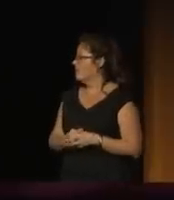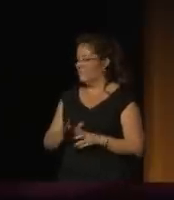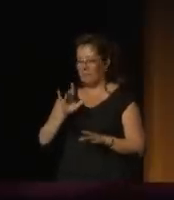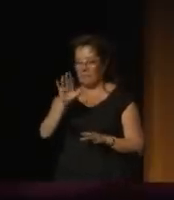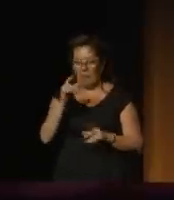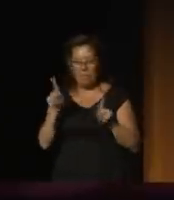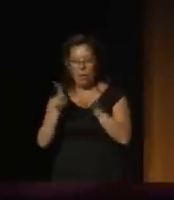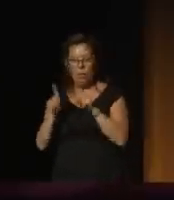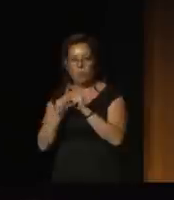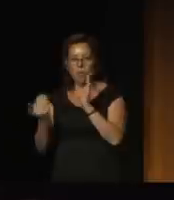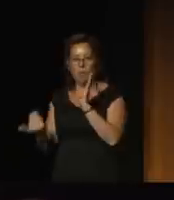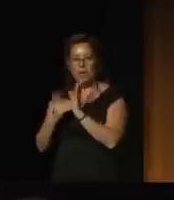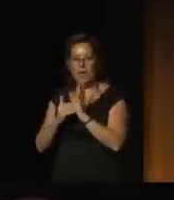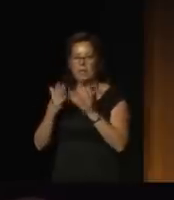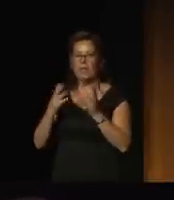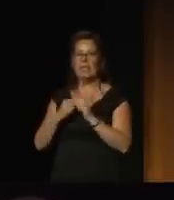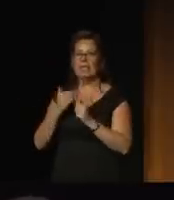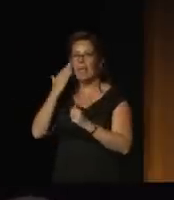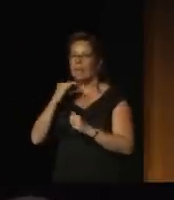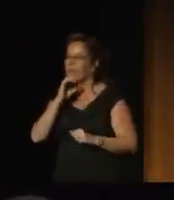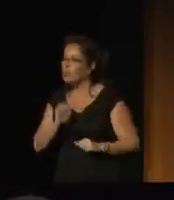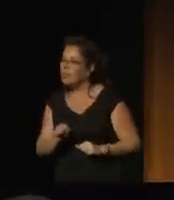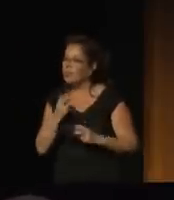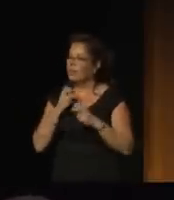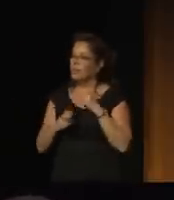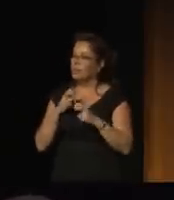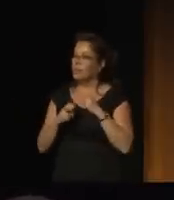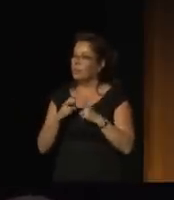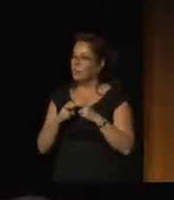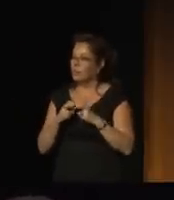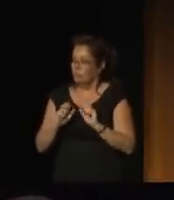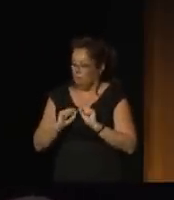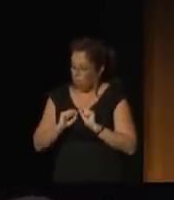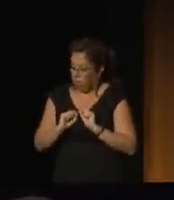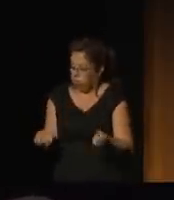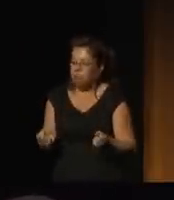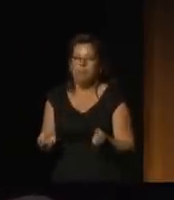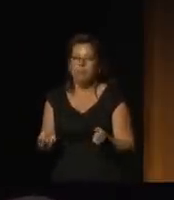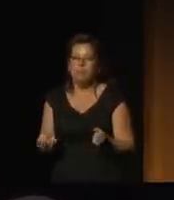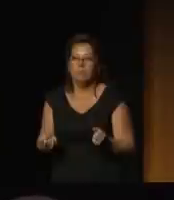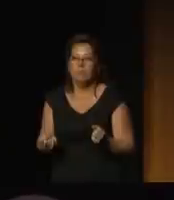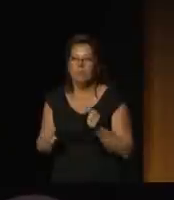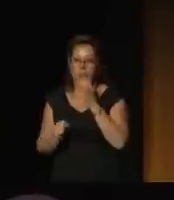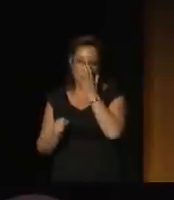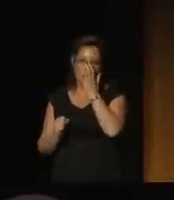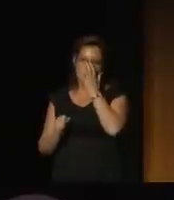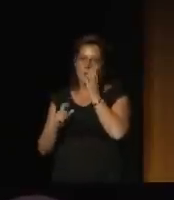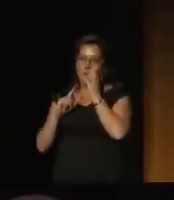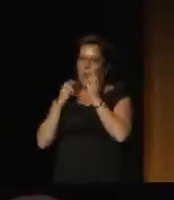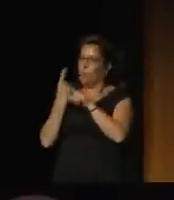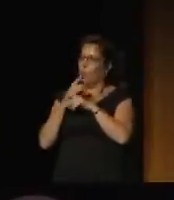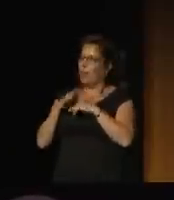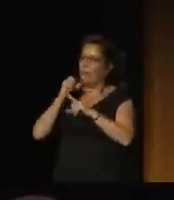to the racist issue is also the gender issue. Absolutely. I mean, it's quite remarkable, actually, that over the course of the